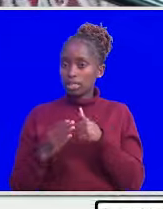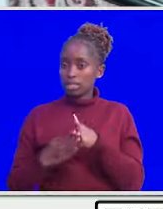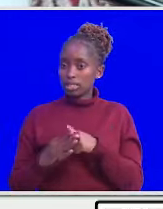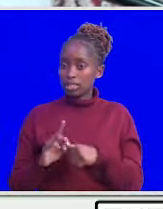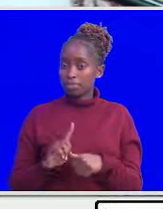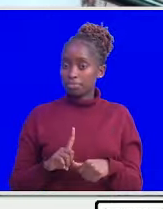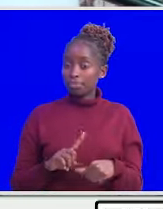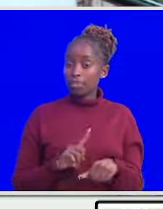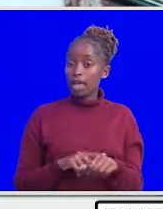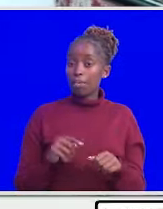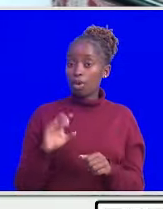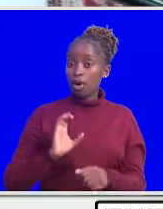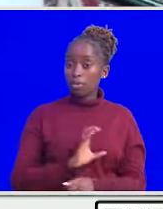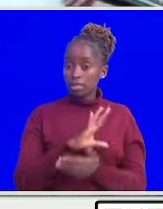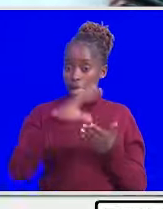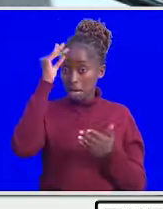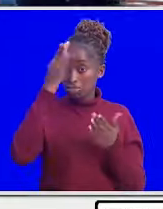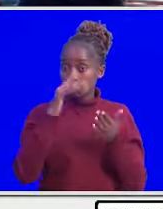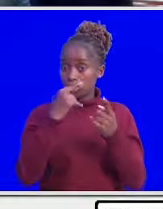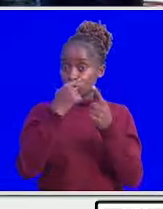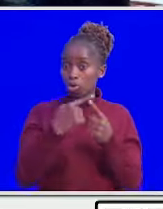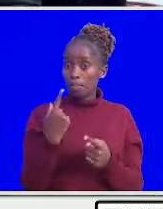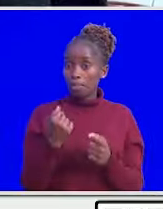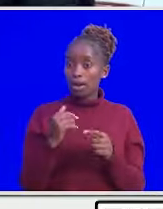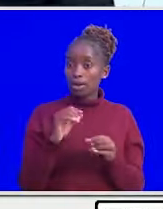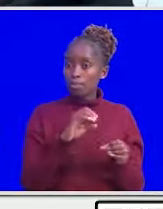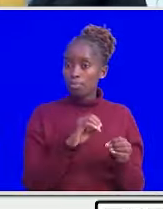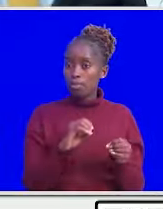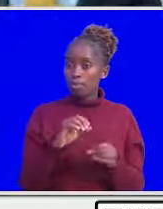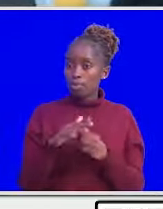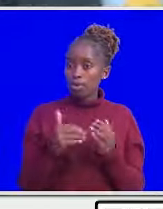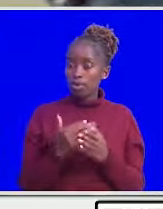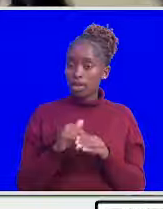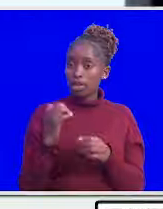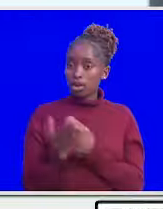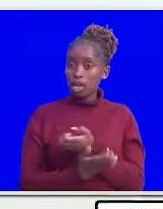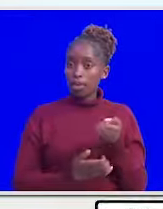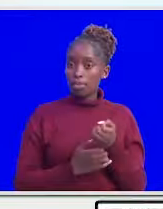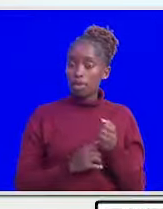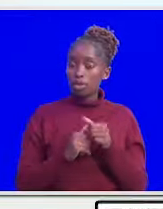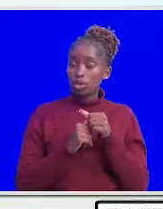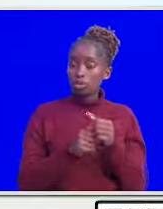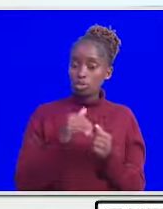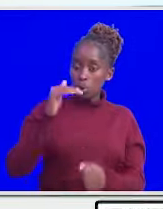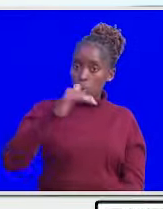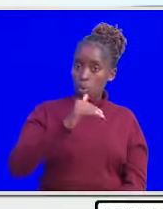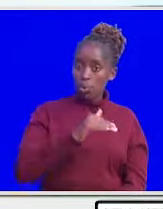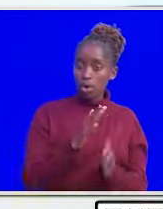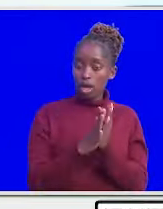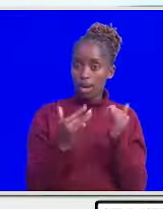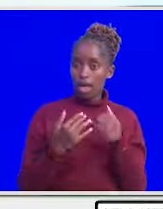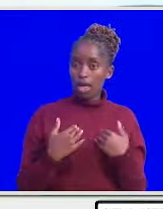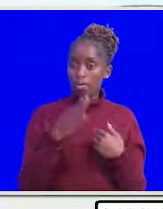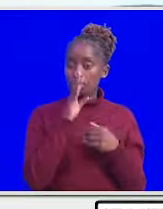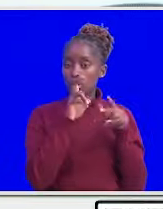The committee also learned that the total money in circulation in the economy has continued to decline, currently